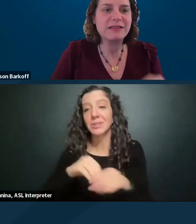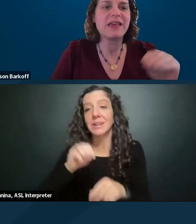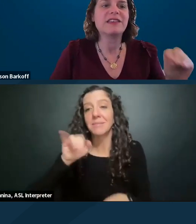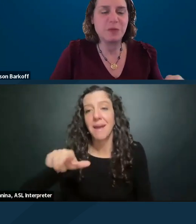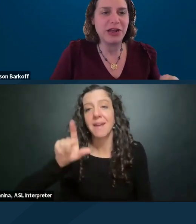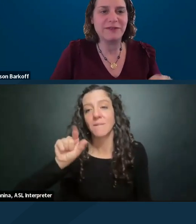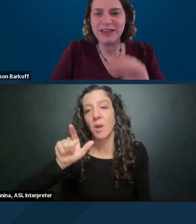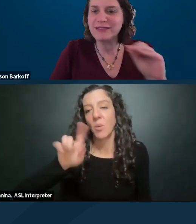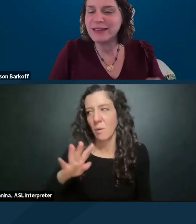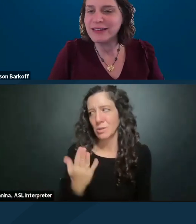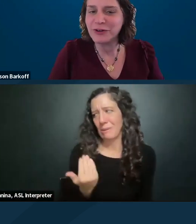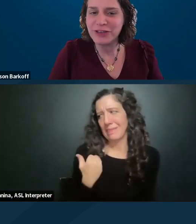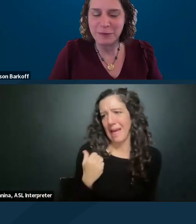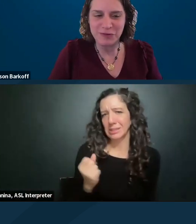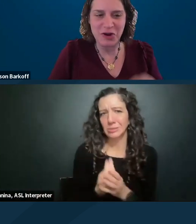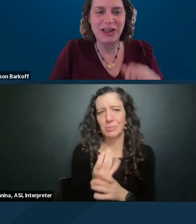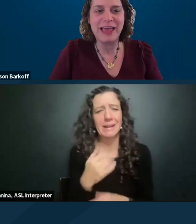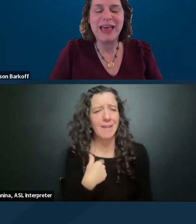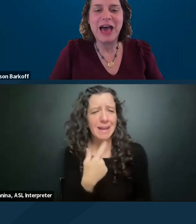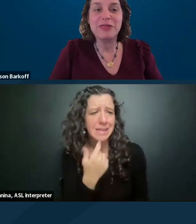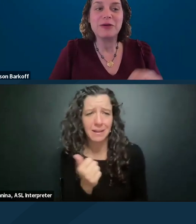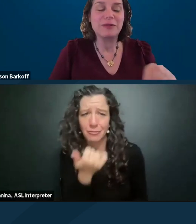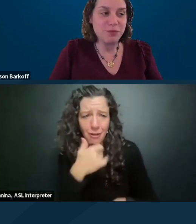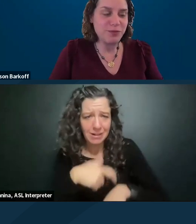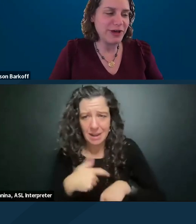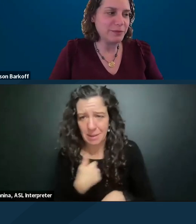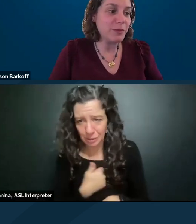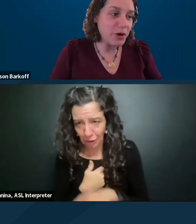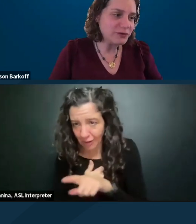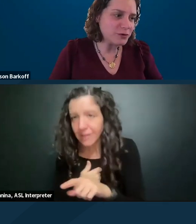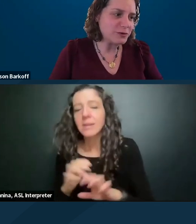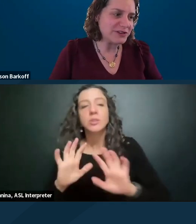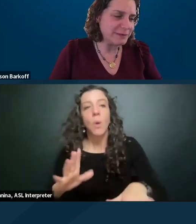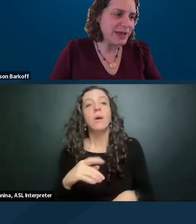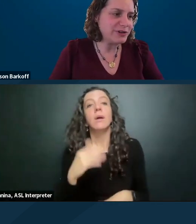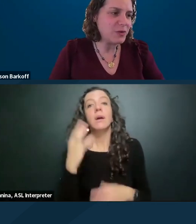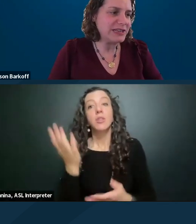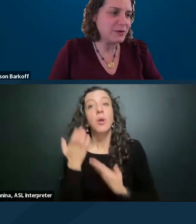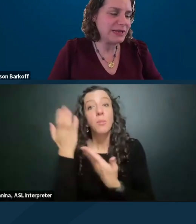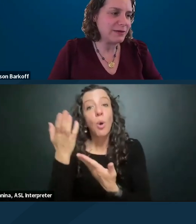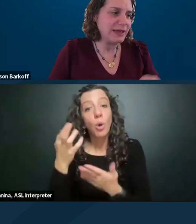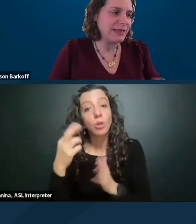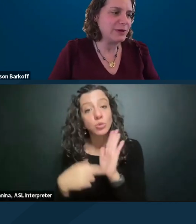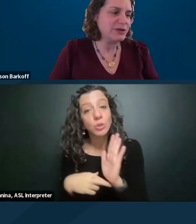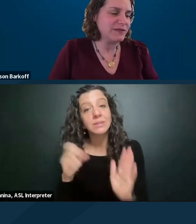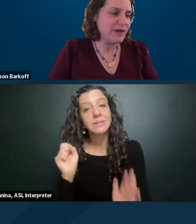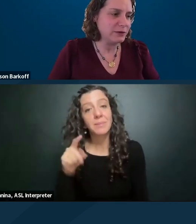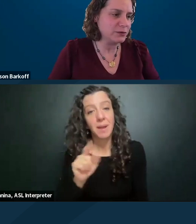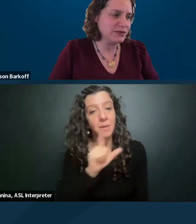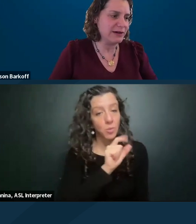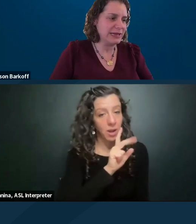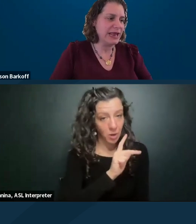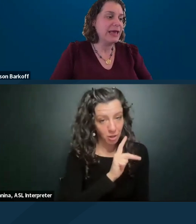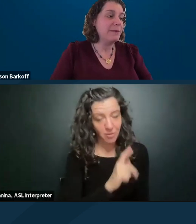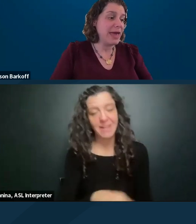so last spring. If I said a different time, I'm sorry. The proposed rules were in September 2023, and then we put the